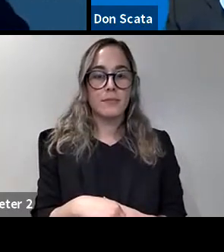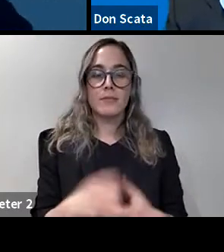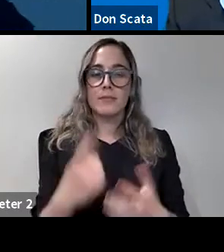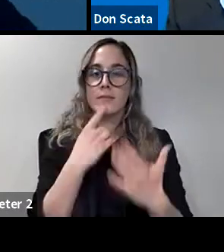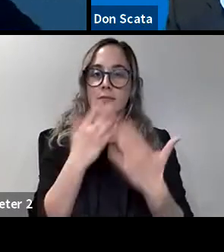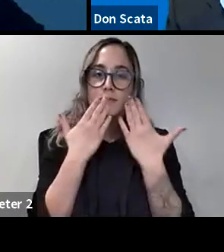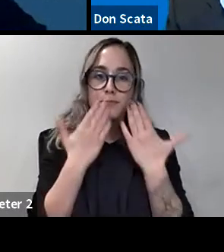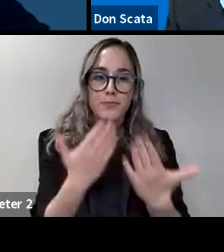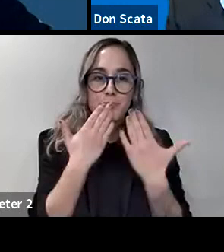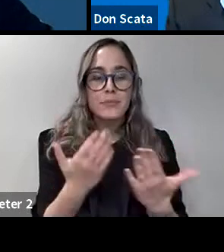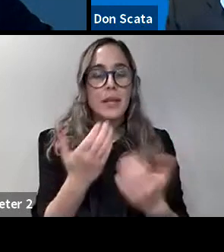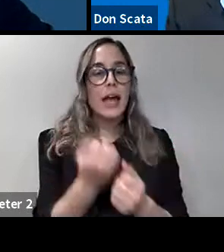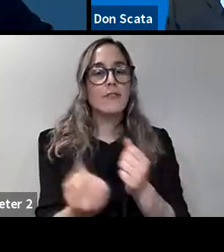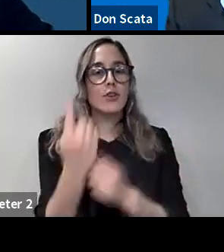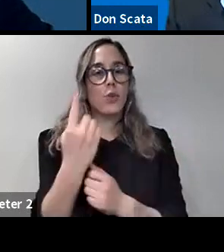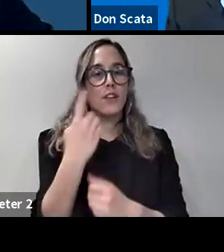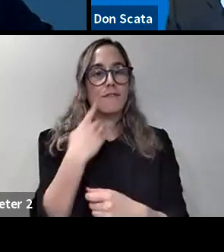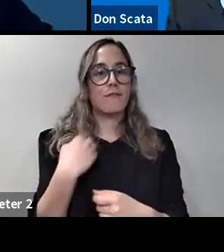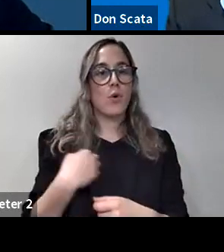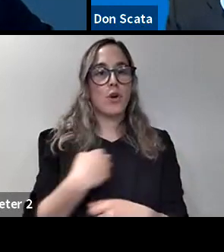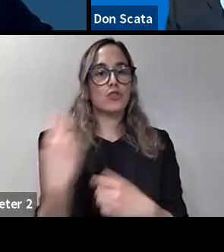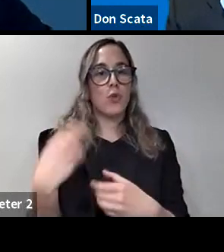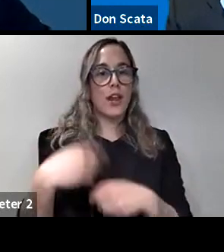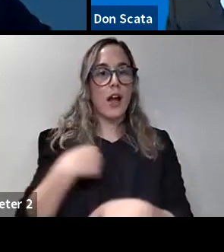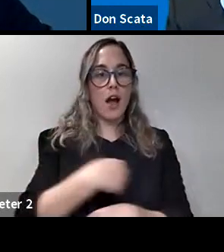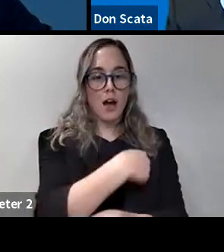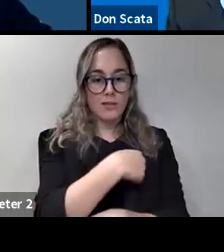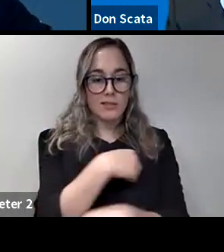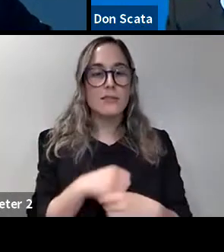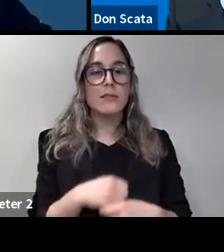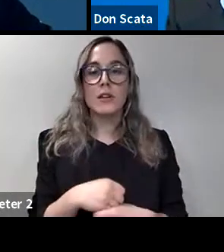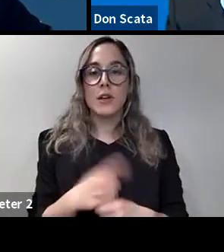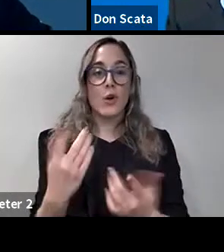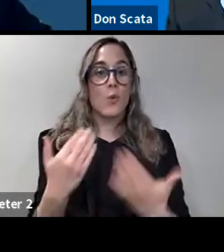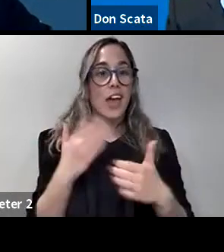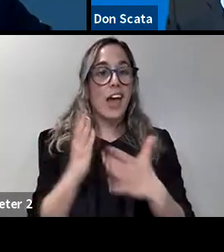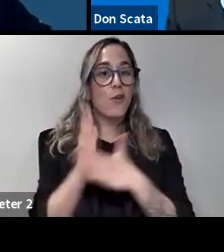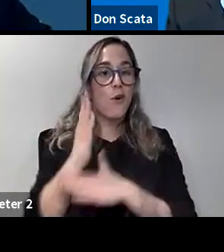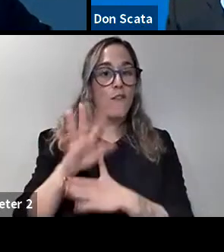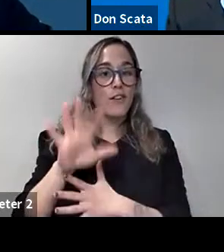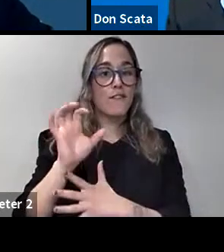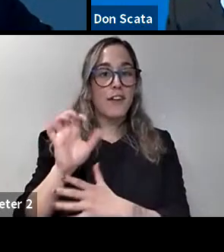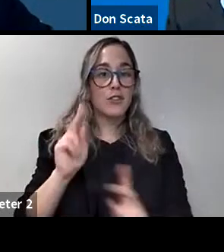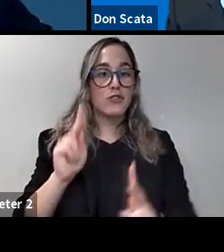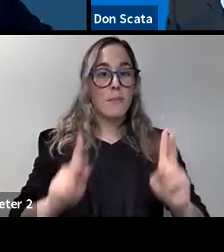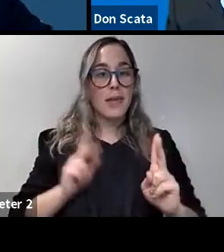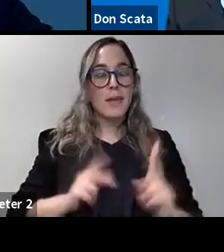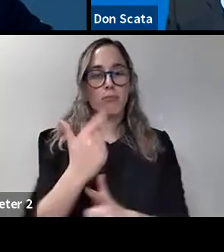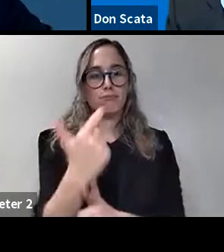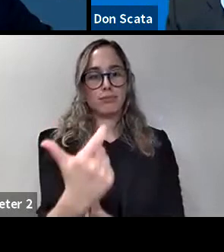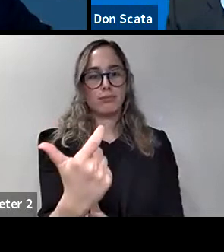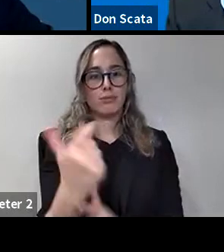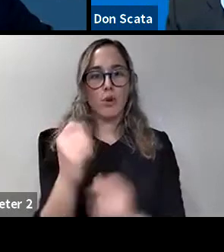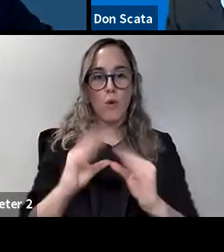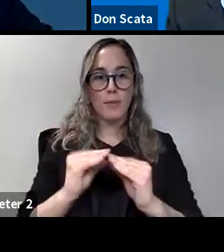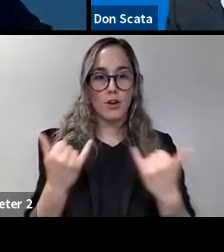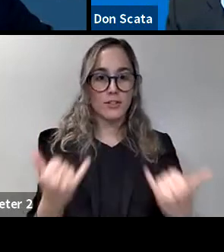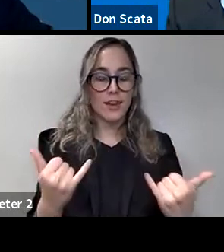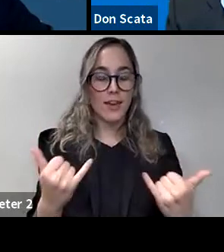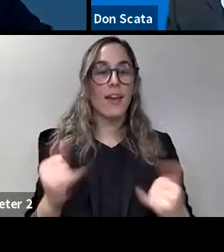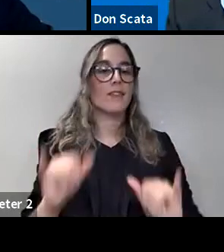thank everyone for joining us. At one point, we had over 500 attendees. That is